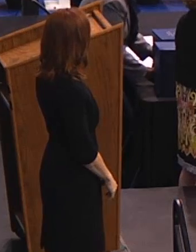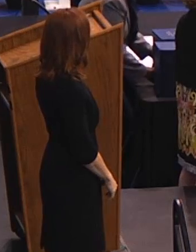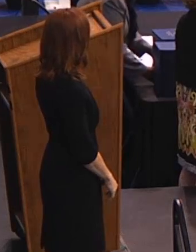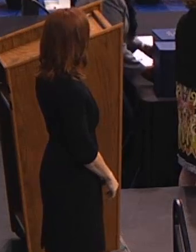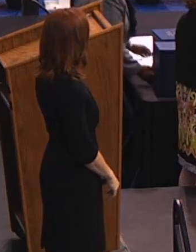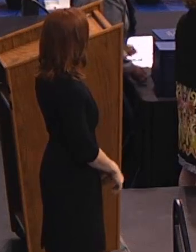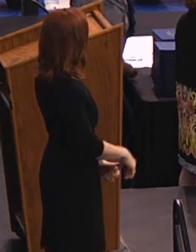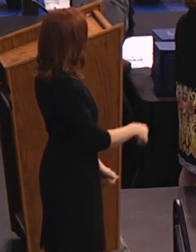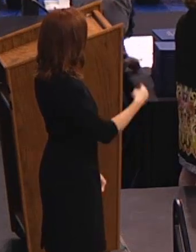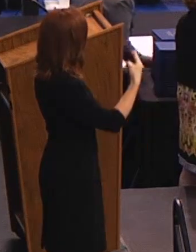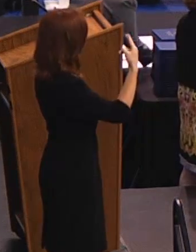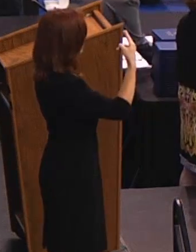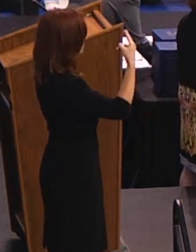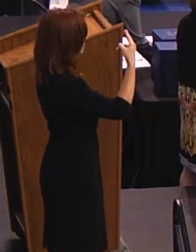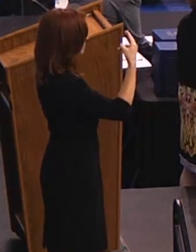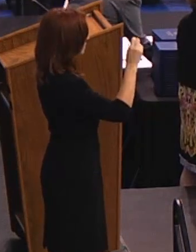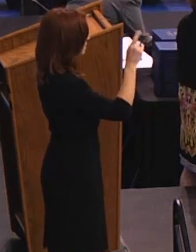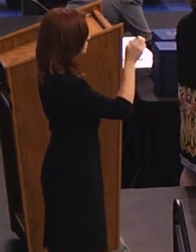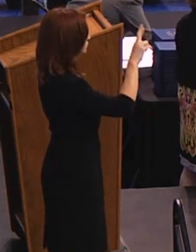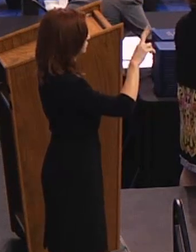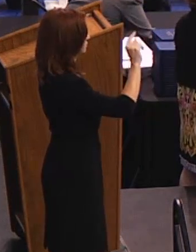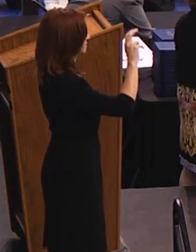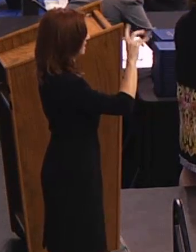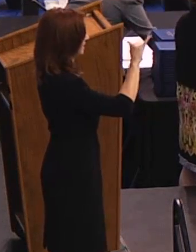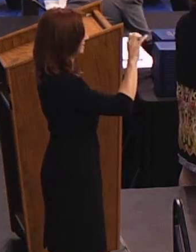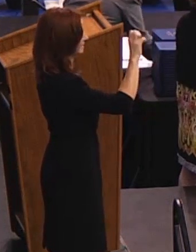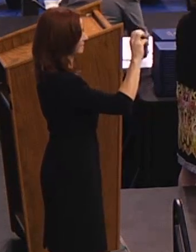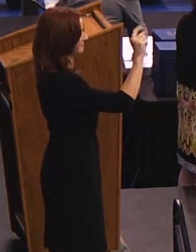Hunter Ray Talley, EMT Basic.